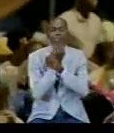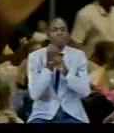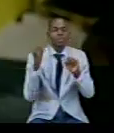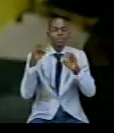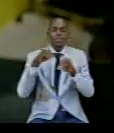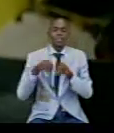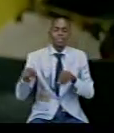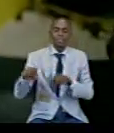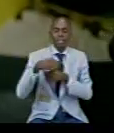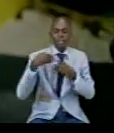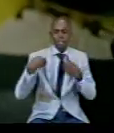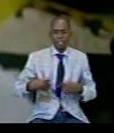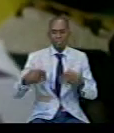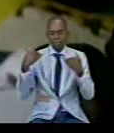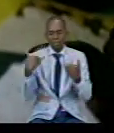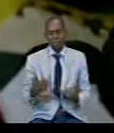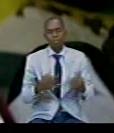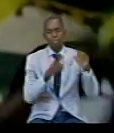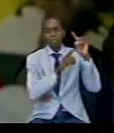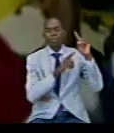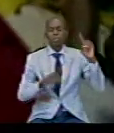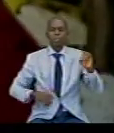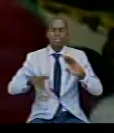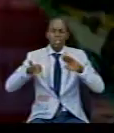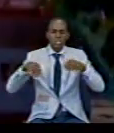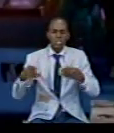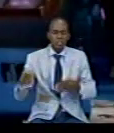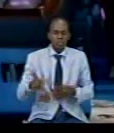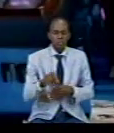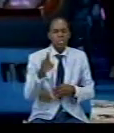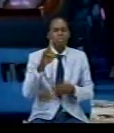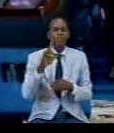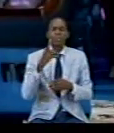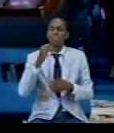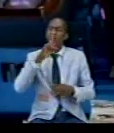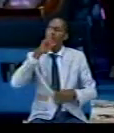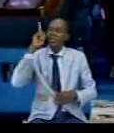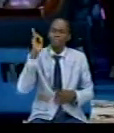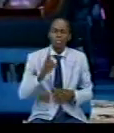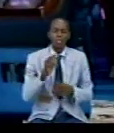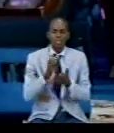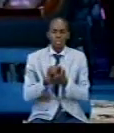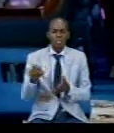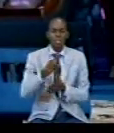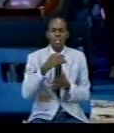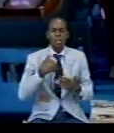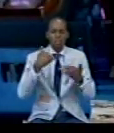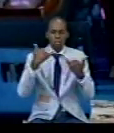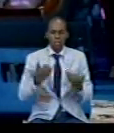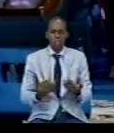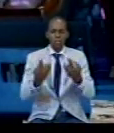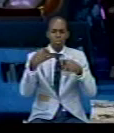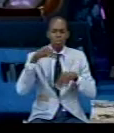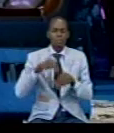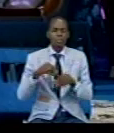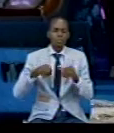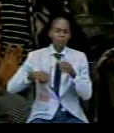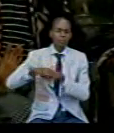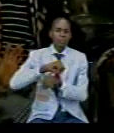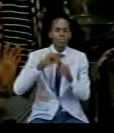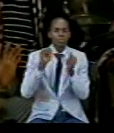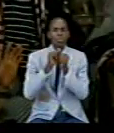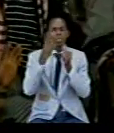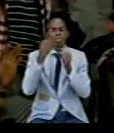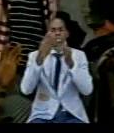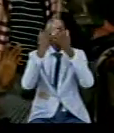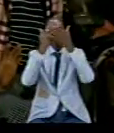now. Lord, give them assurance they have now come into fellowship with the Heavenly Father.